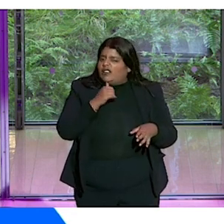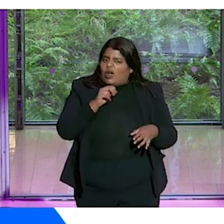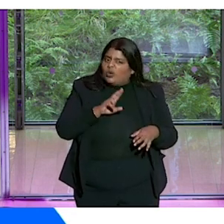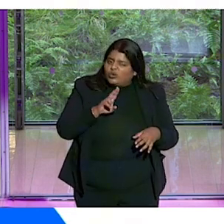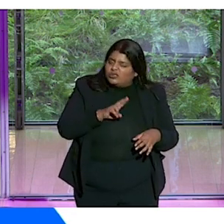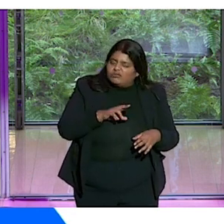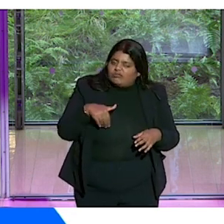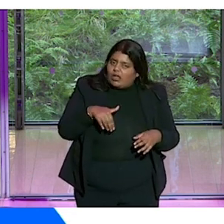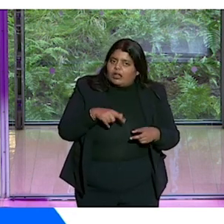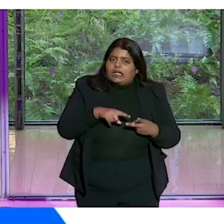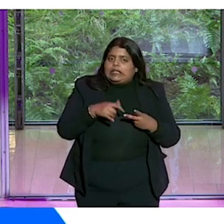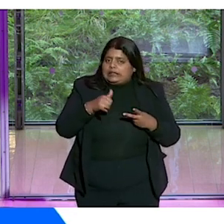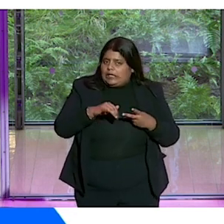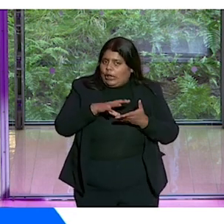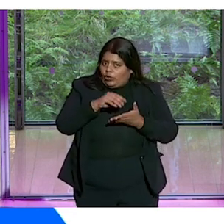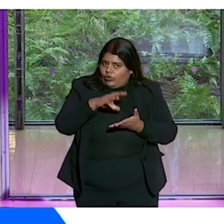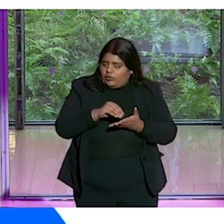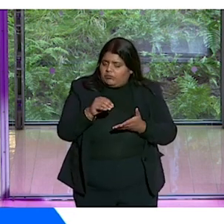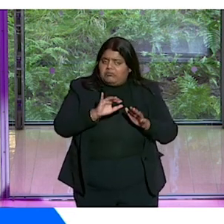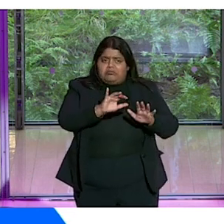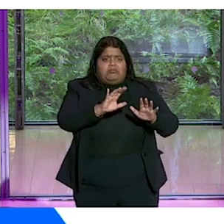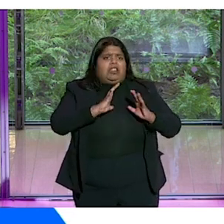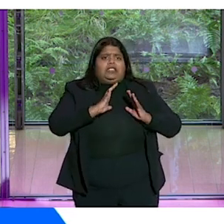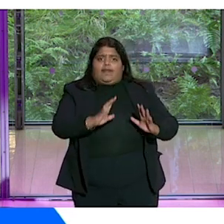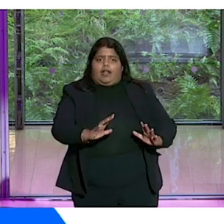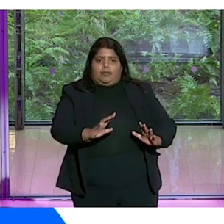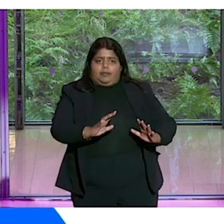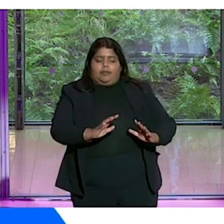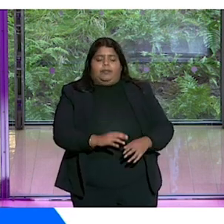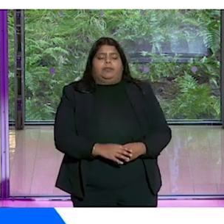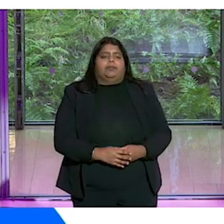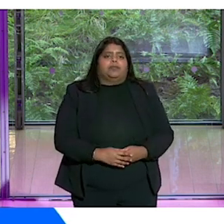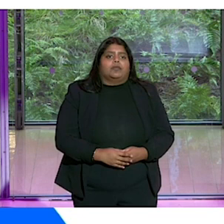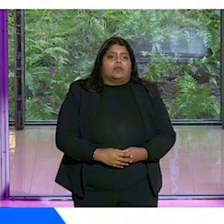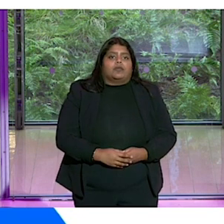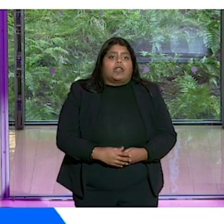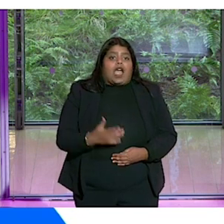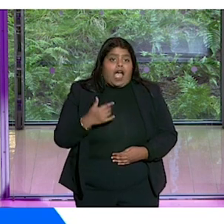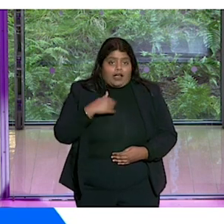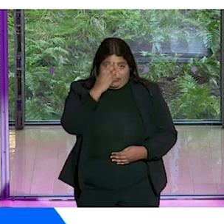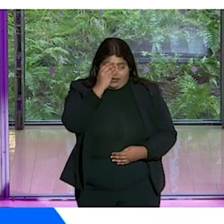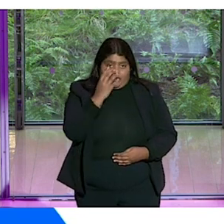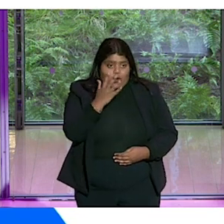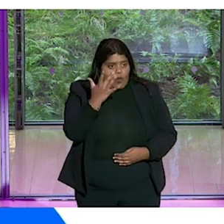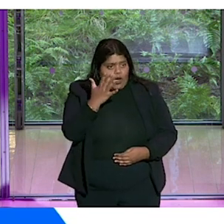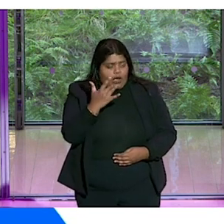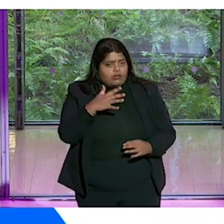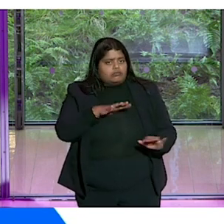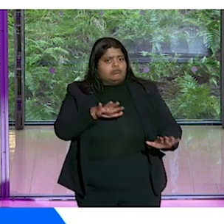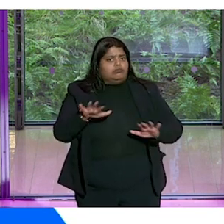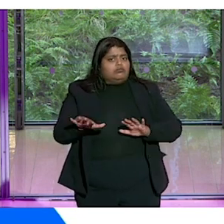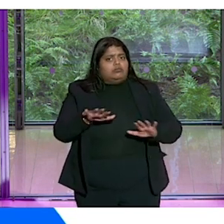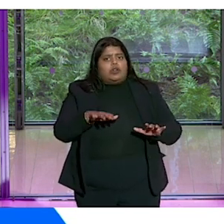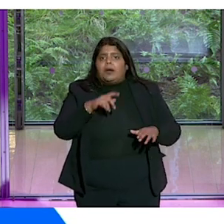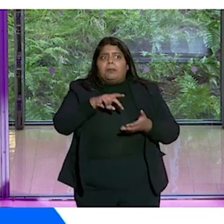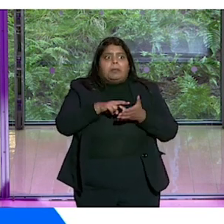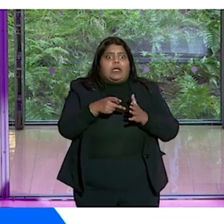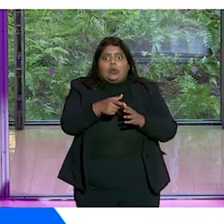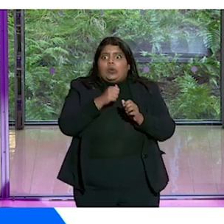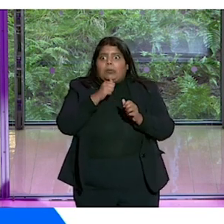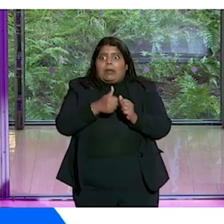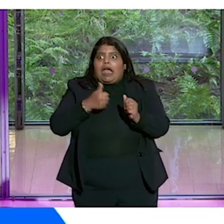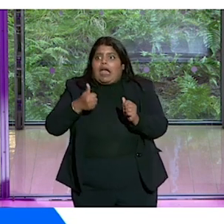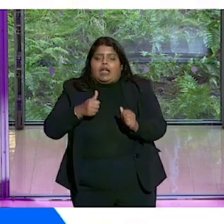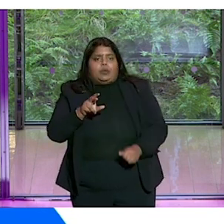are still learning. And that's fine. I share this with you to put you at ease. You are not behind.